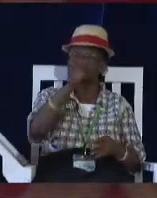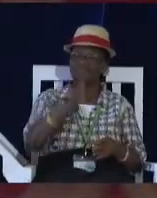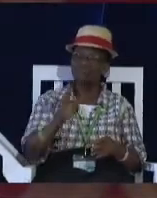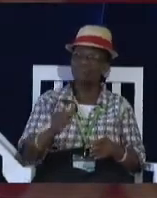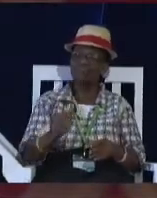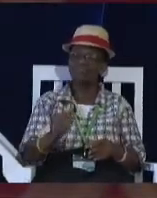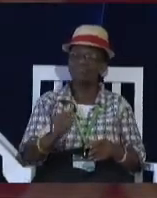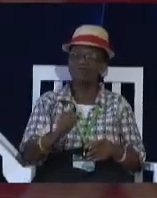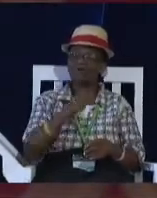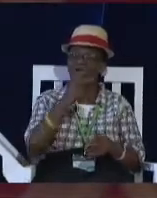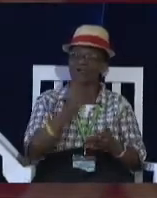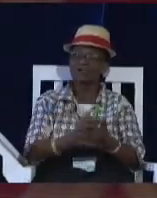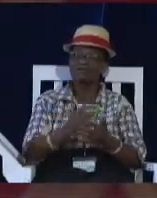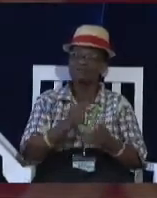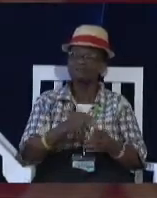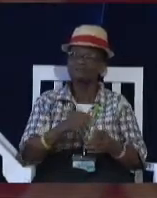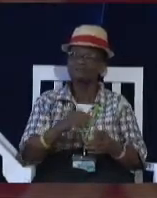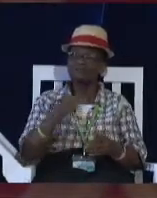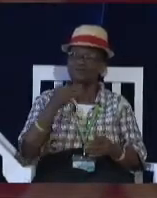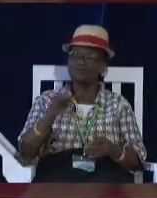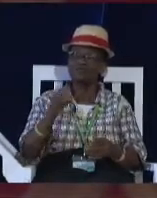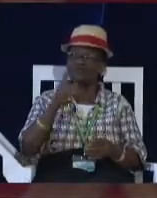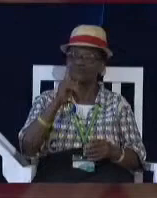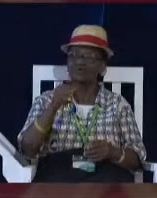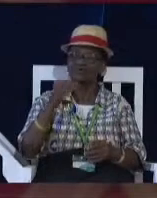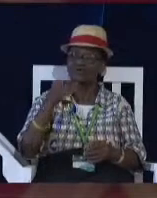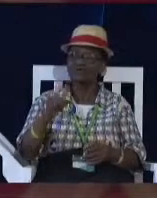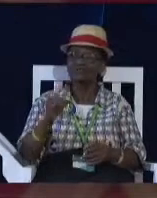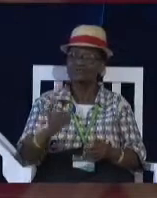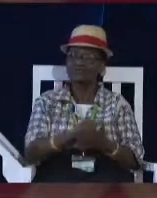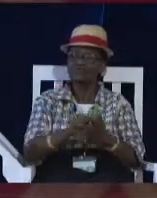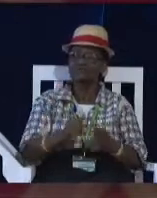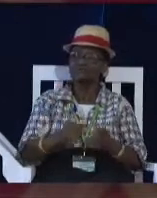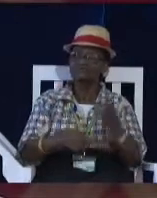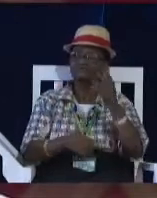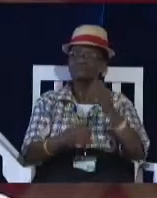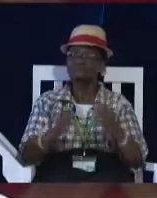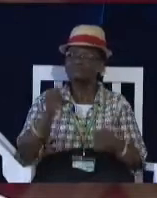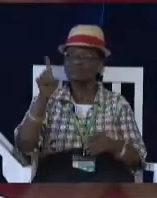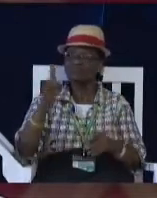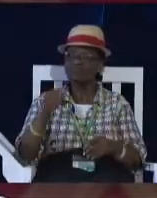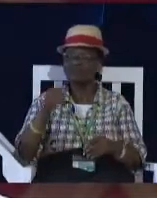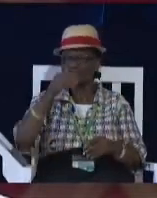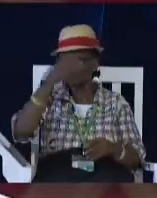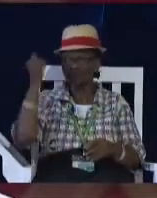of one of those 11. Forget Judas Iscariot.